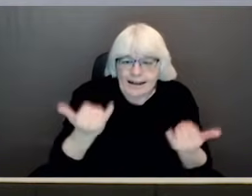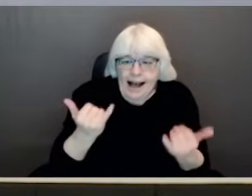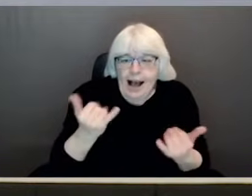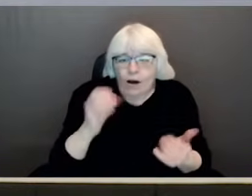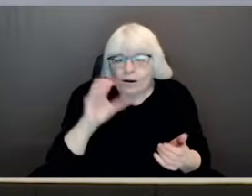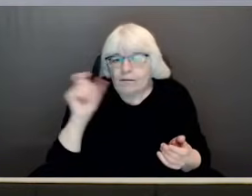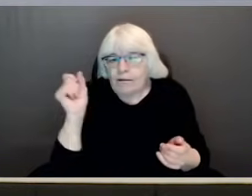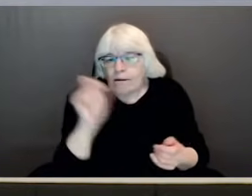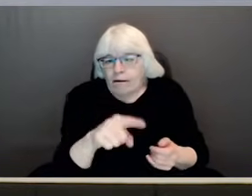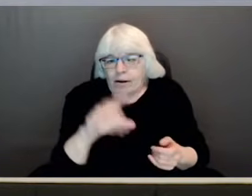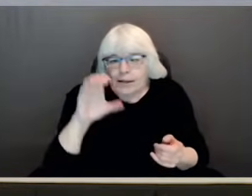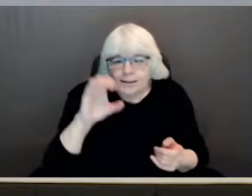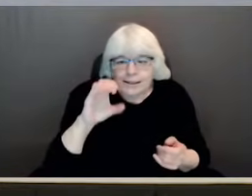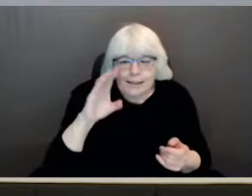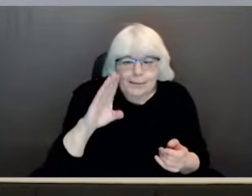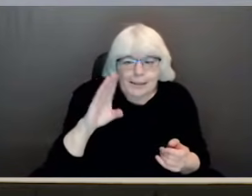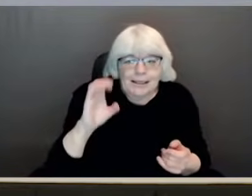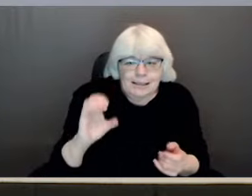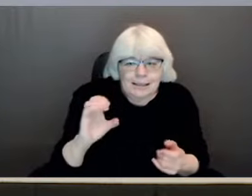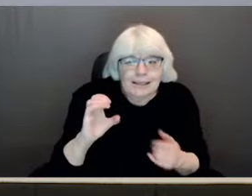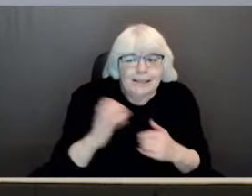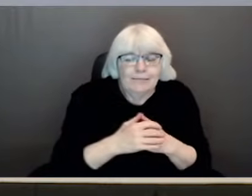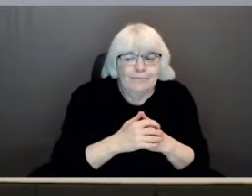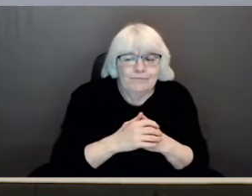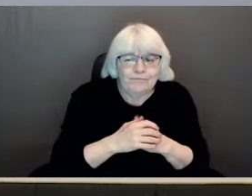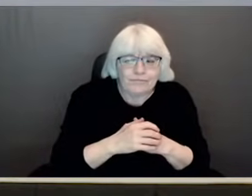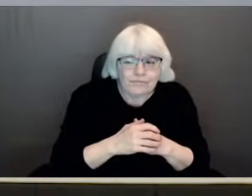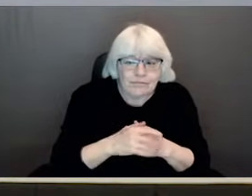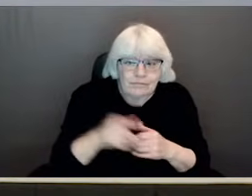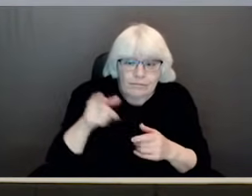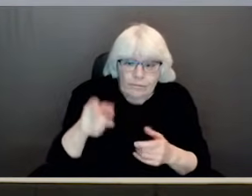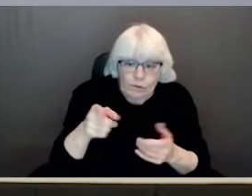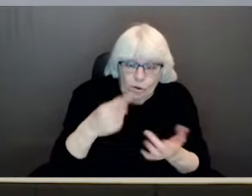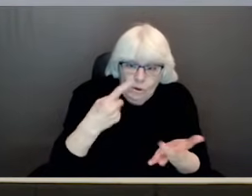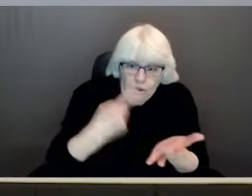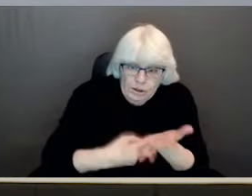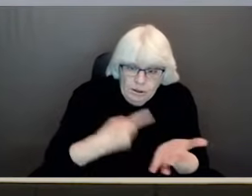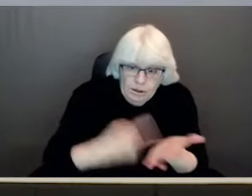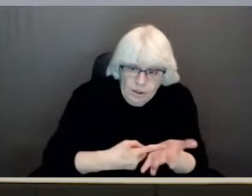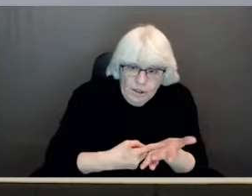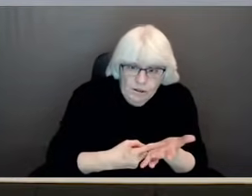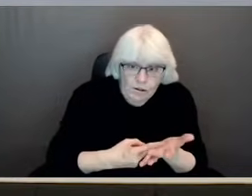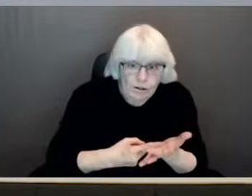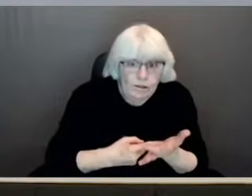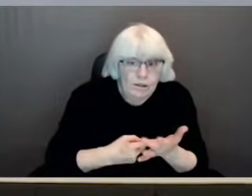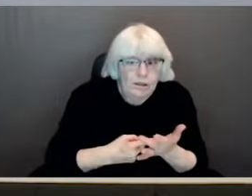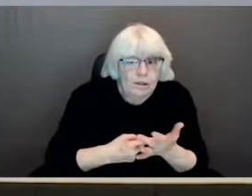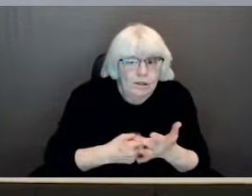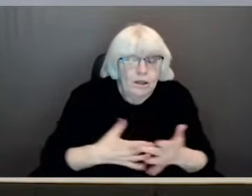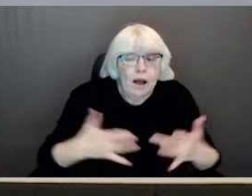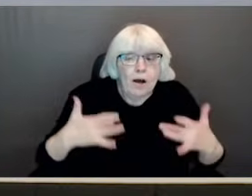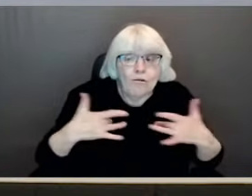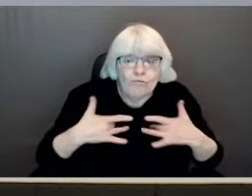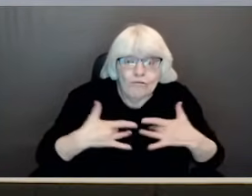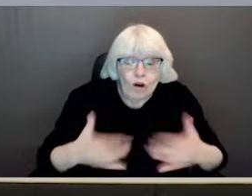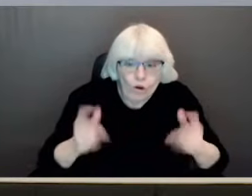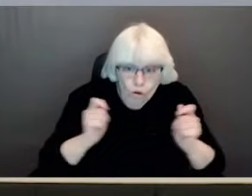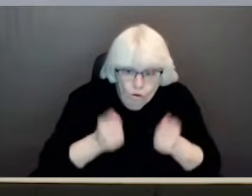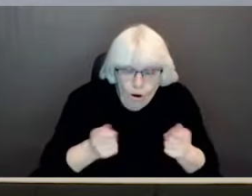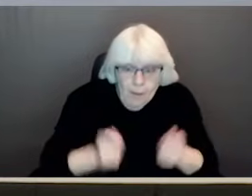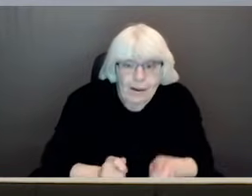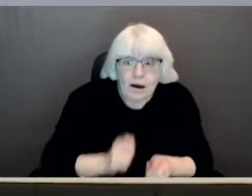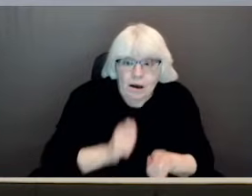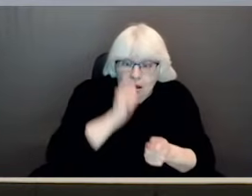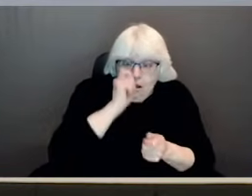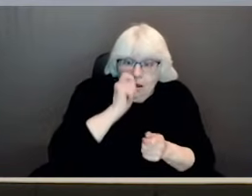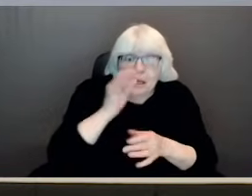the case isn't picked up on the first one and often picked up on the second. So what kind of tracking occurs on people who come into the province